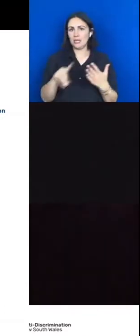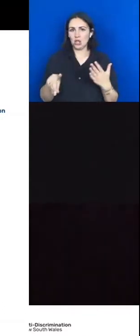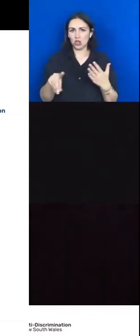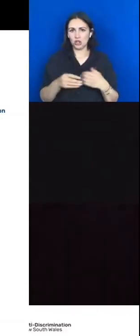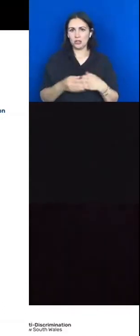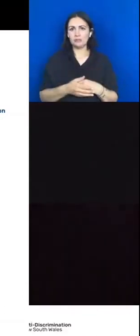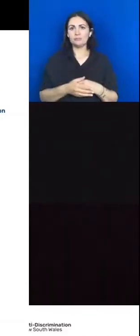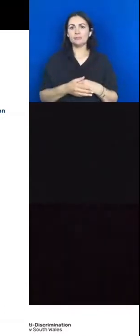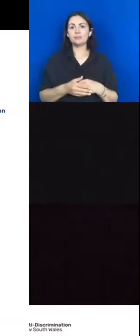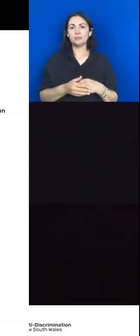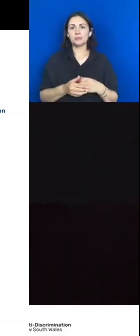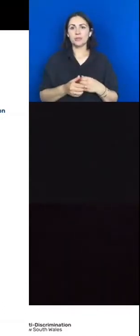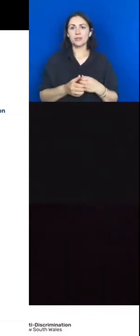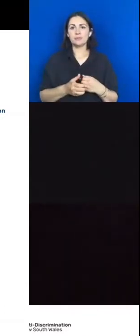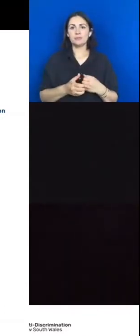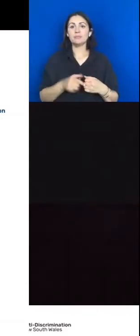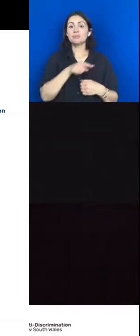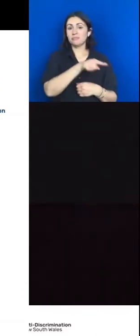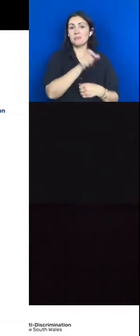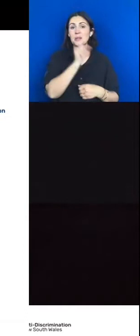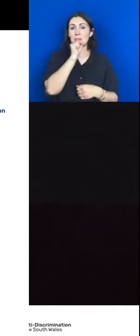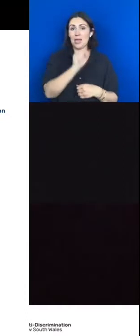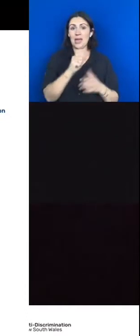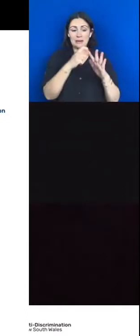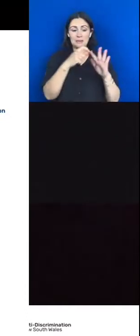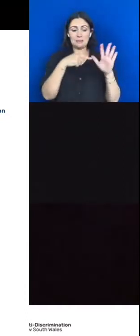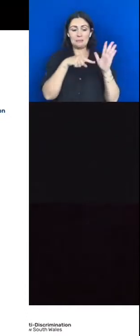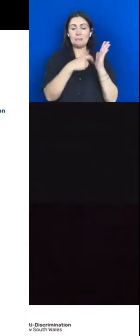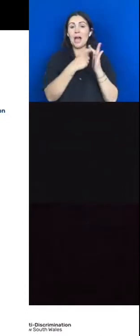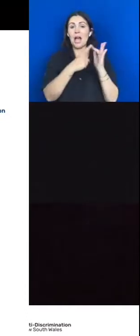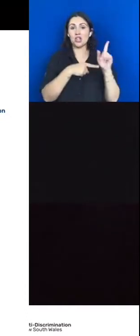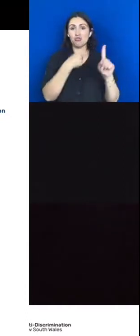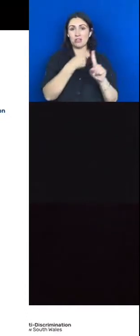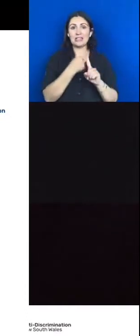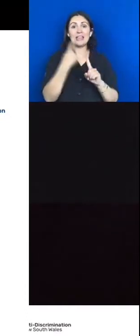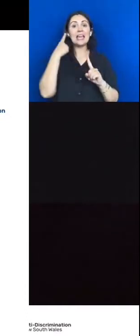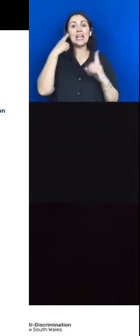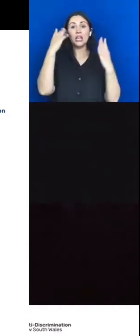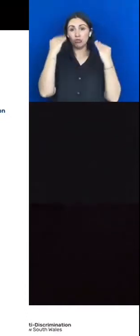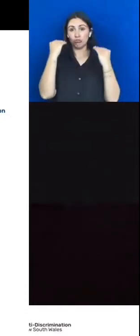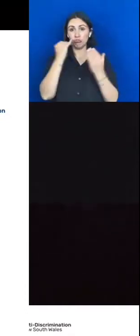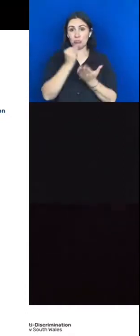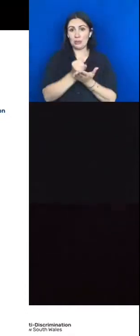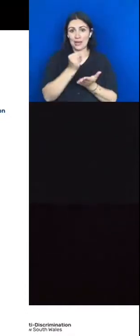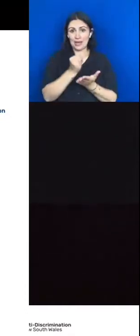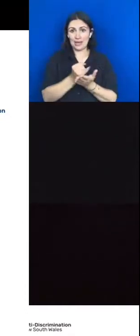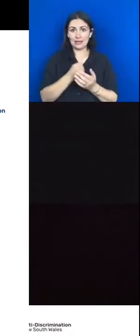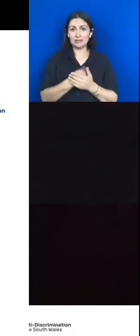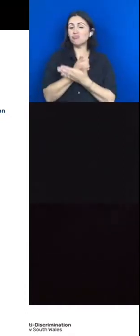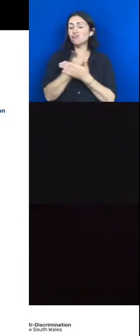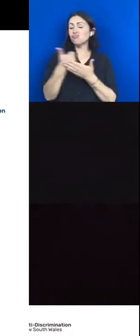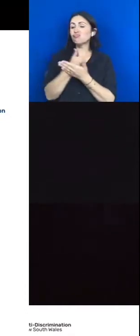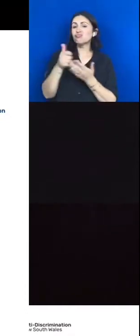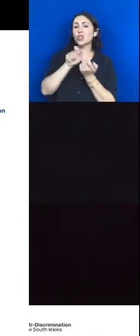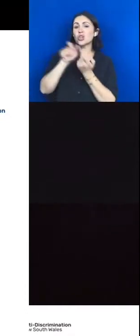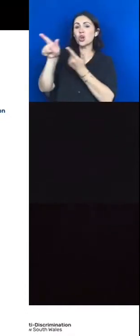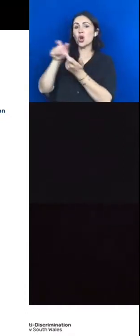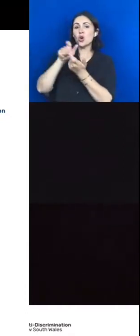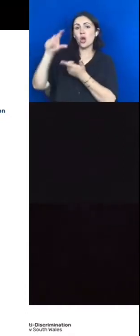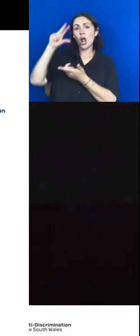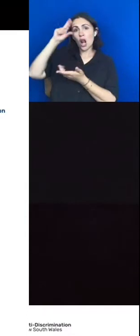conduct that occurred to Patrick. So Patrick is hearing impaired. He regularly borrows books from his local